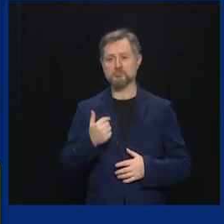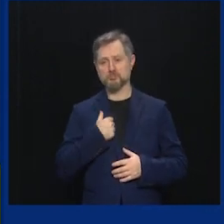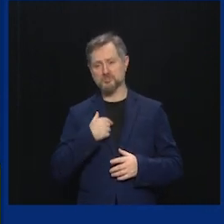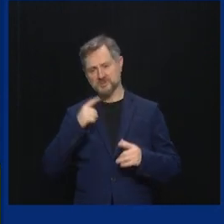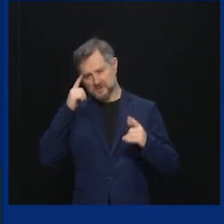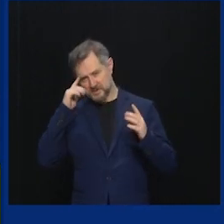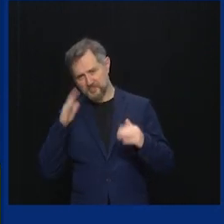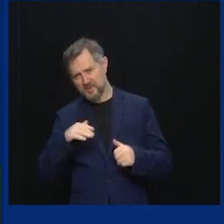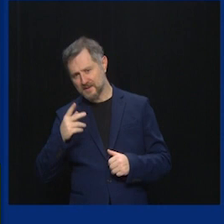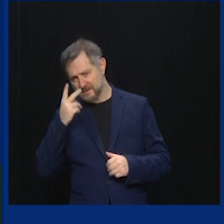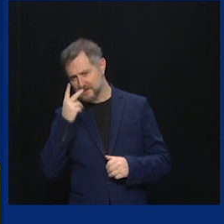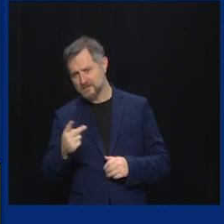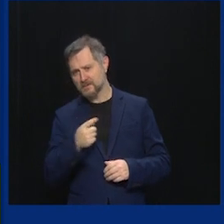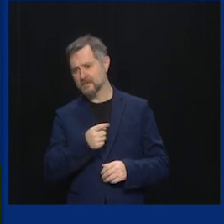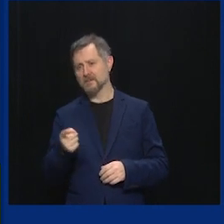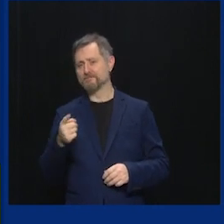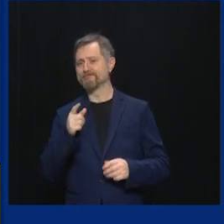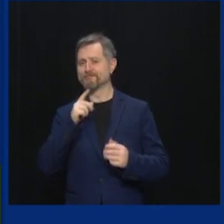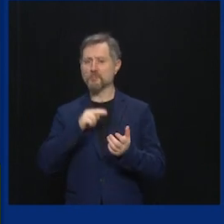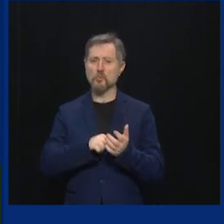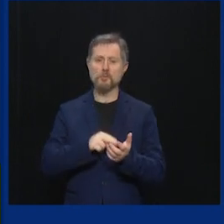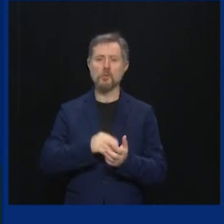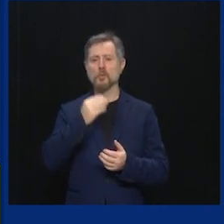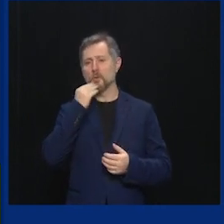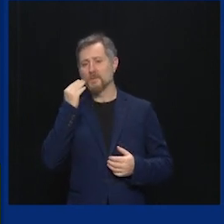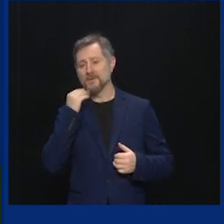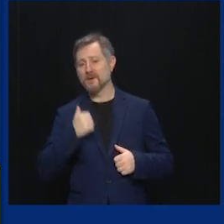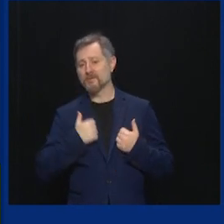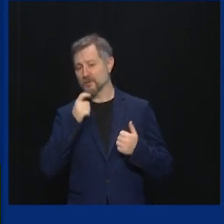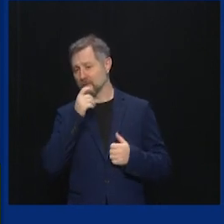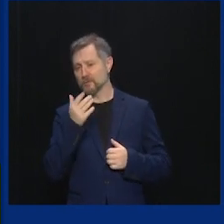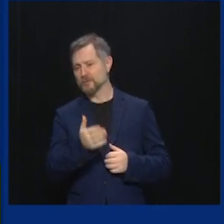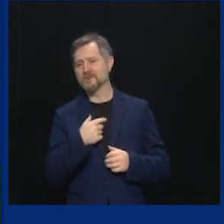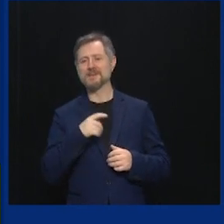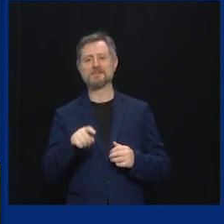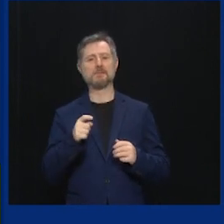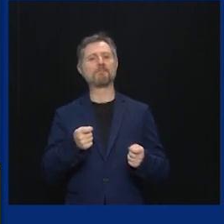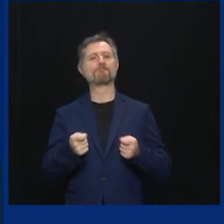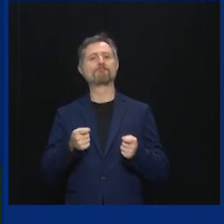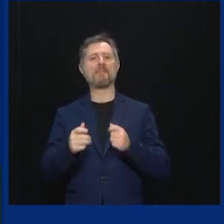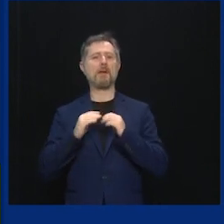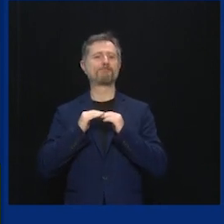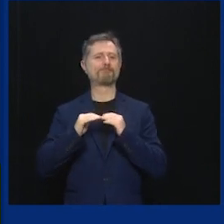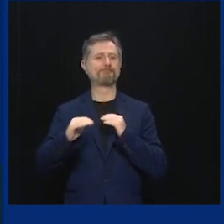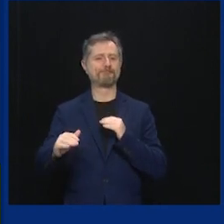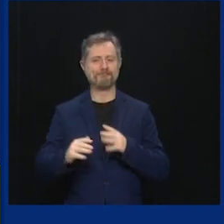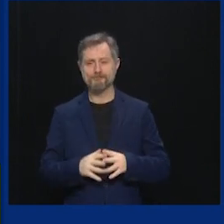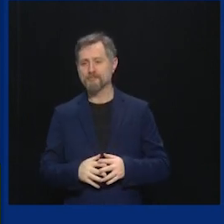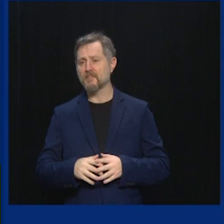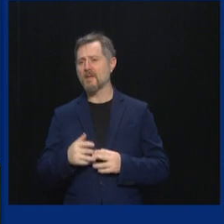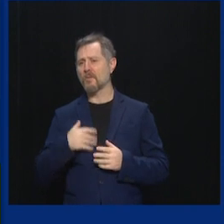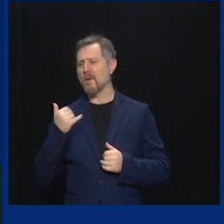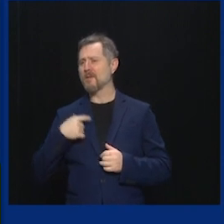of people who received their boosters. We're concerned about the well-being of these more vulnerable populations and make sure that they're